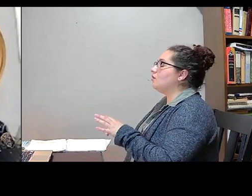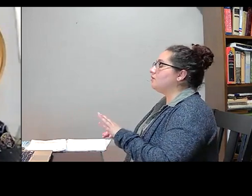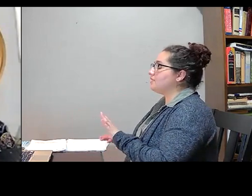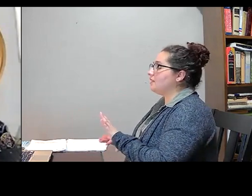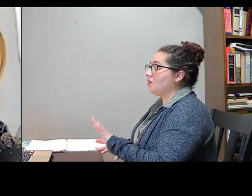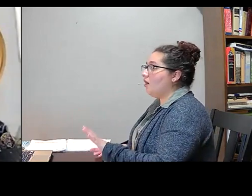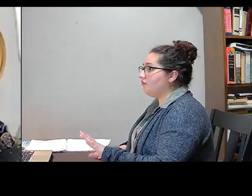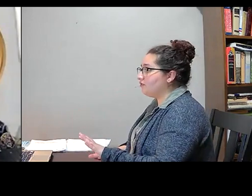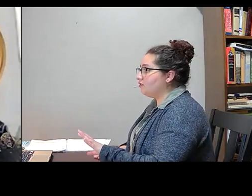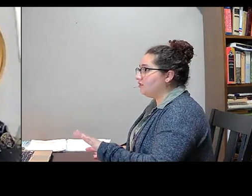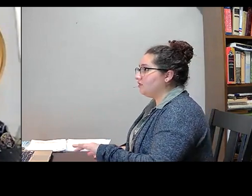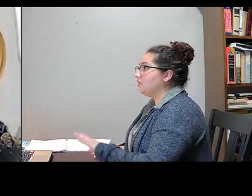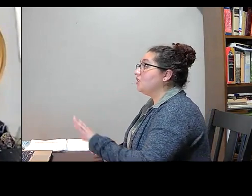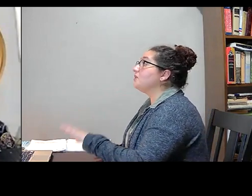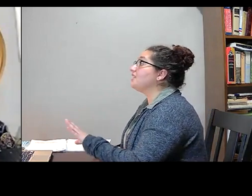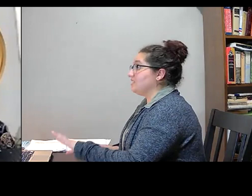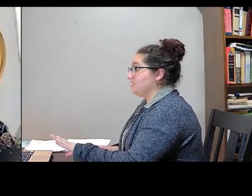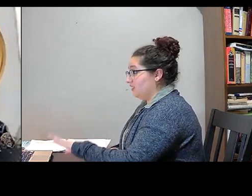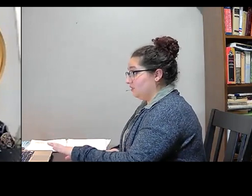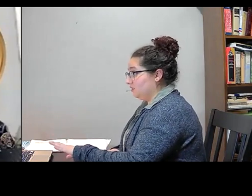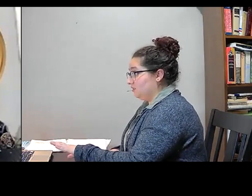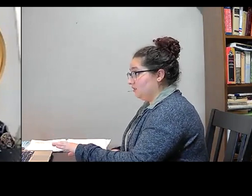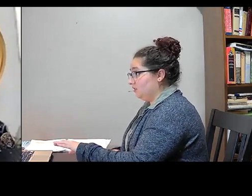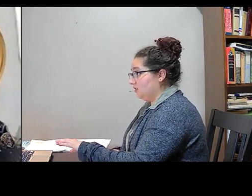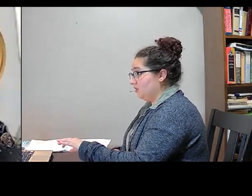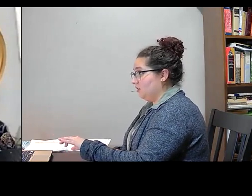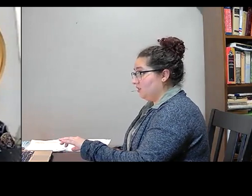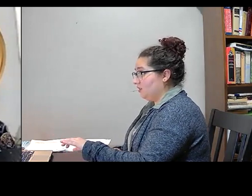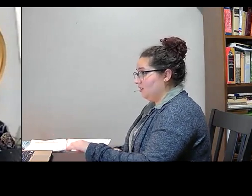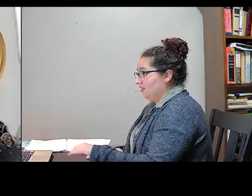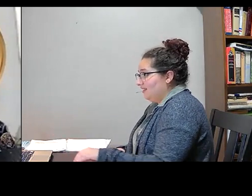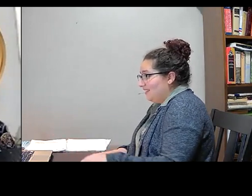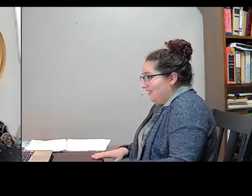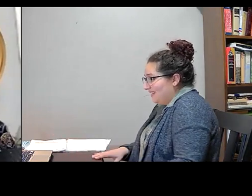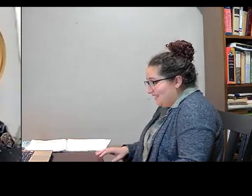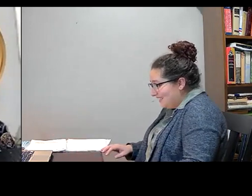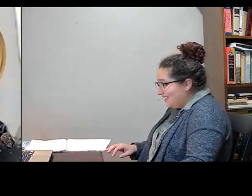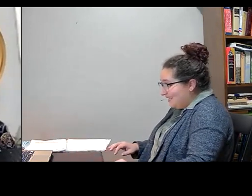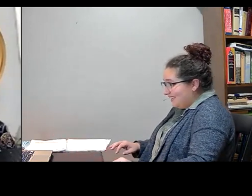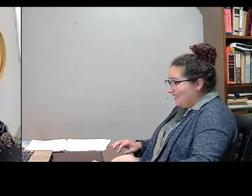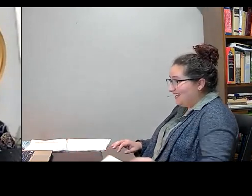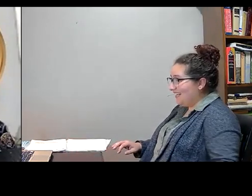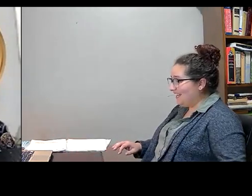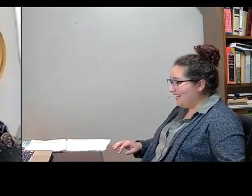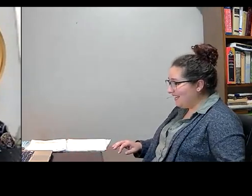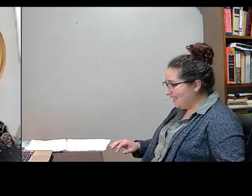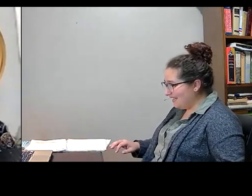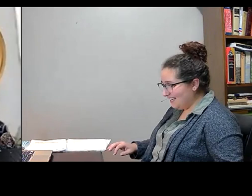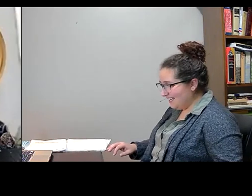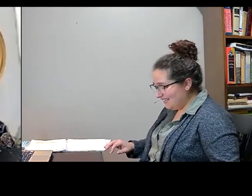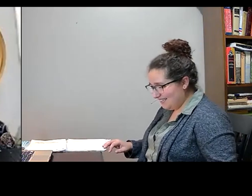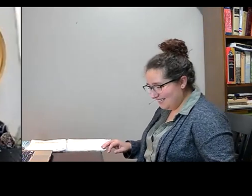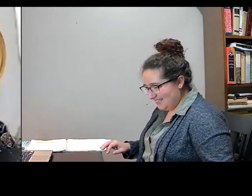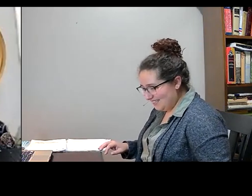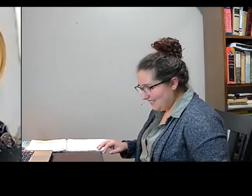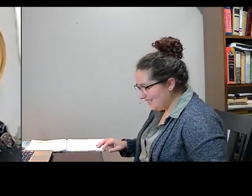know it sounds awful, but listen. That's a great idea. I actually have a list of people here who annoy